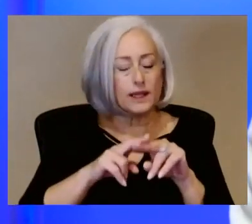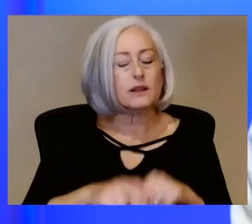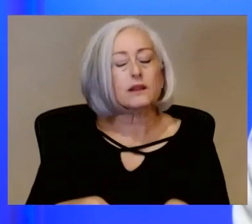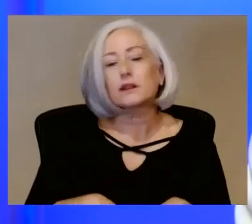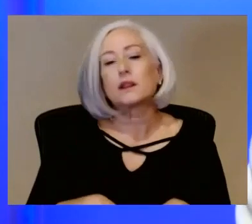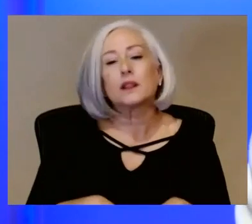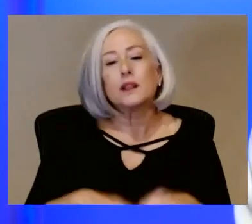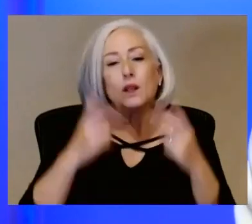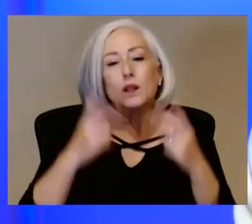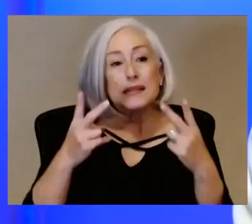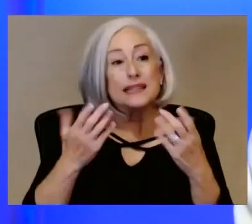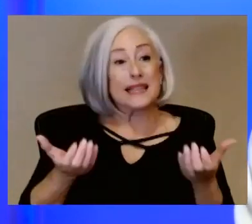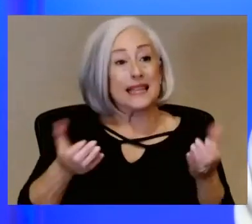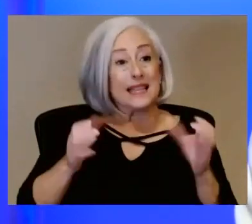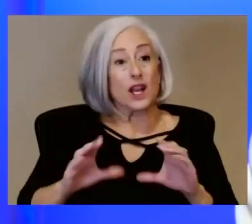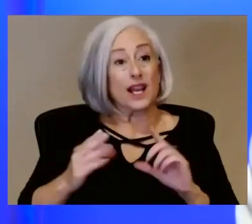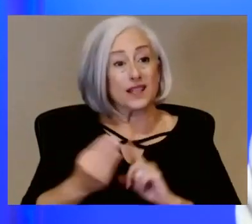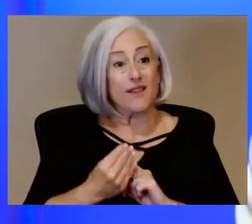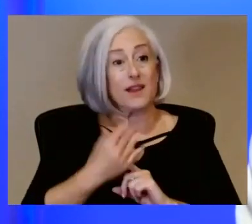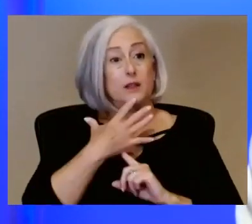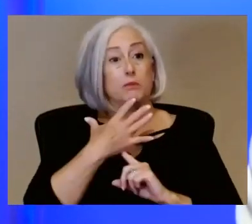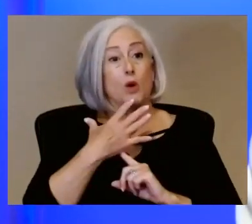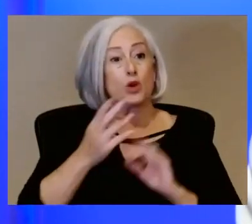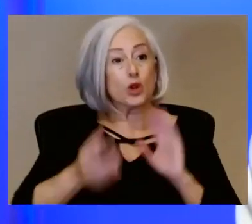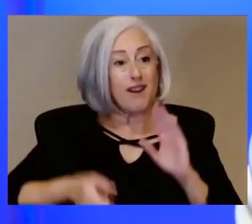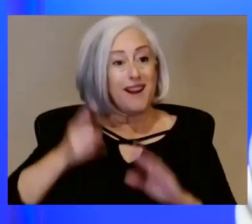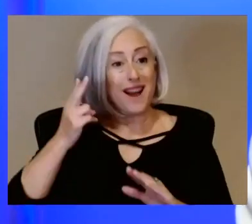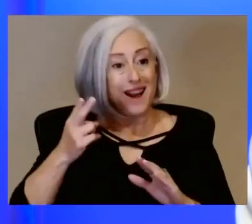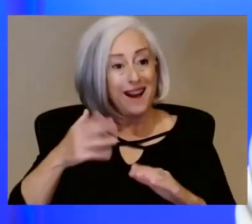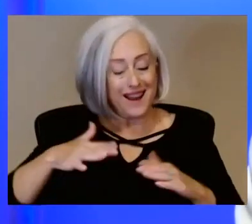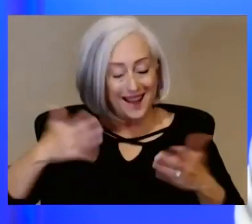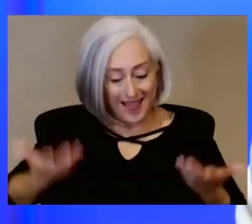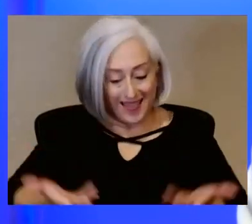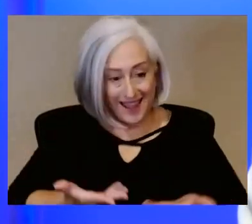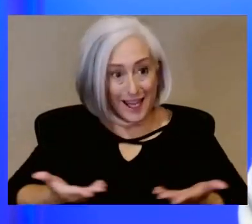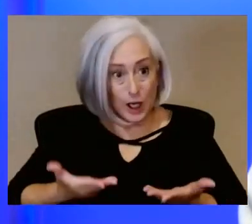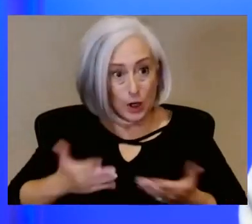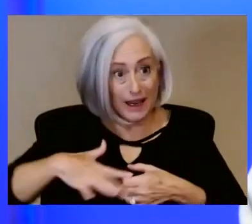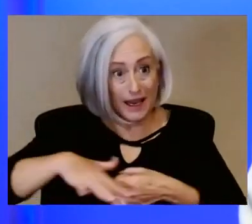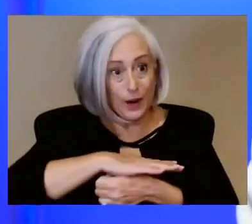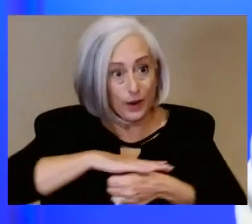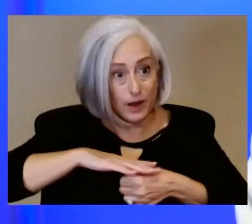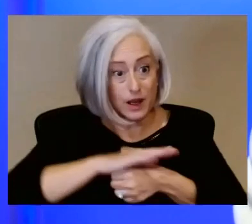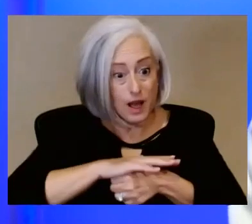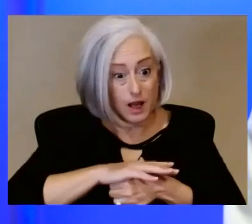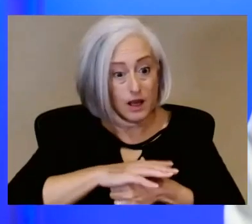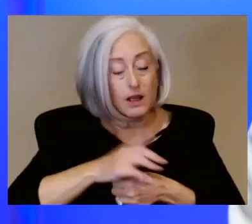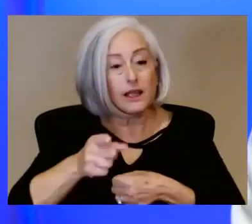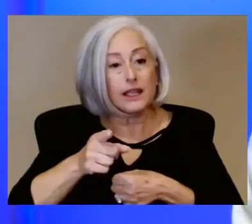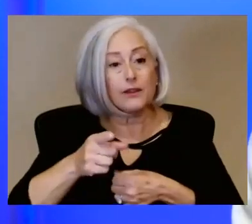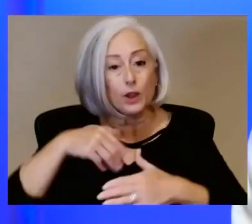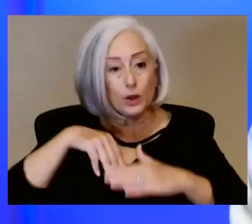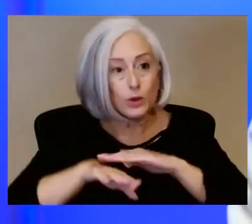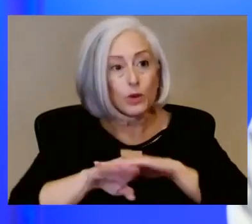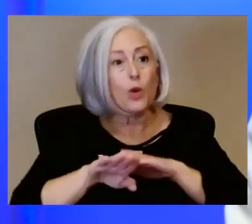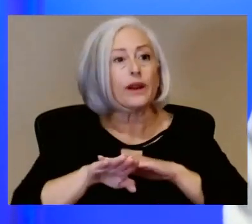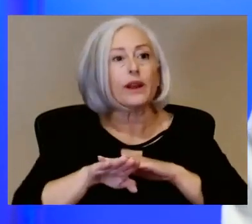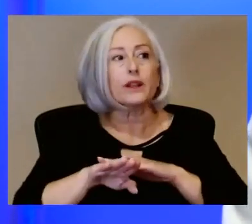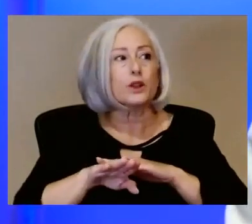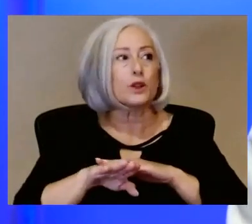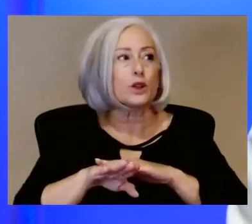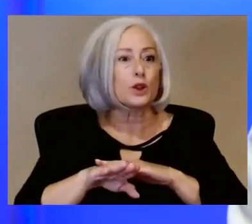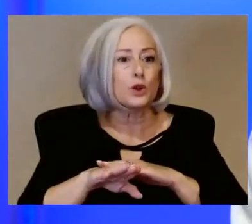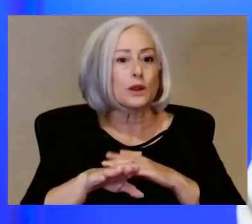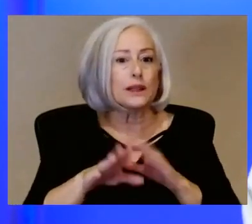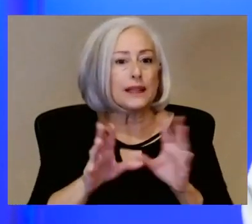chances of being exposed are high in our area right now if you're doing those high-risk situations like meeting in small areas, in